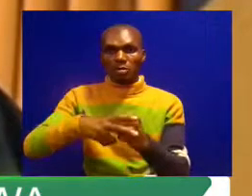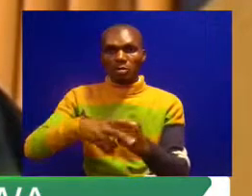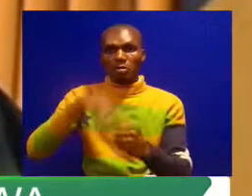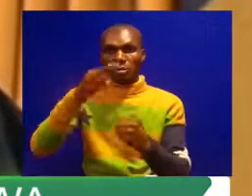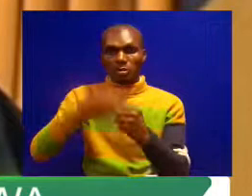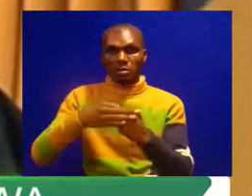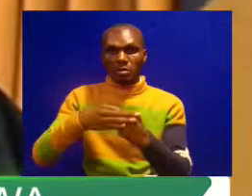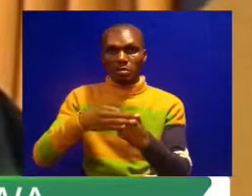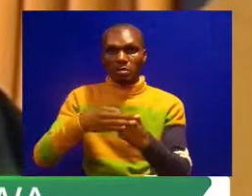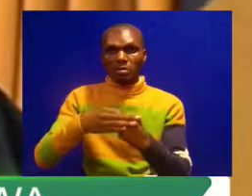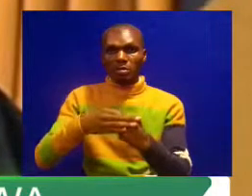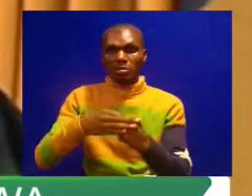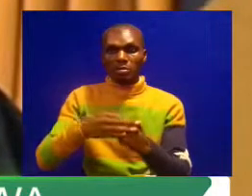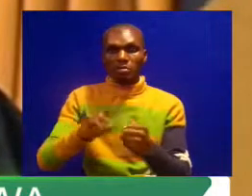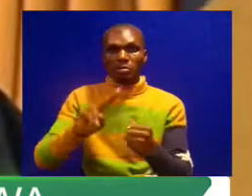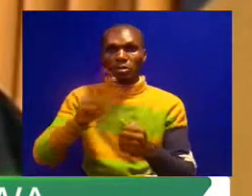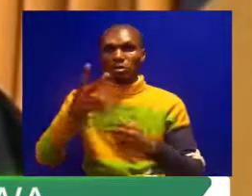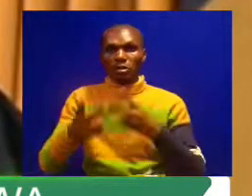2, 3, 4, 7, and 8 of